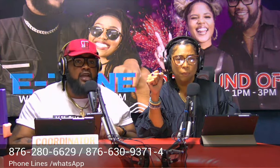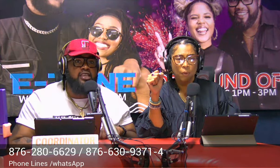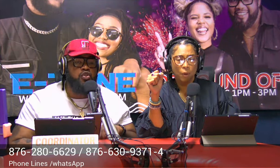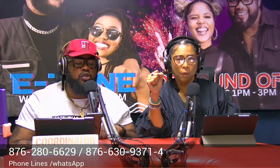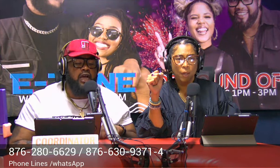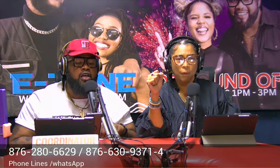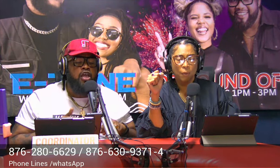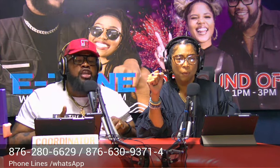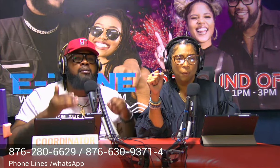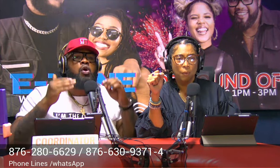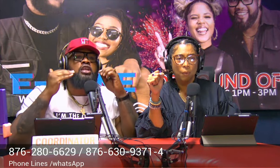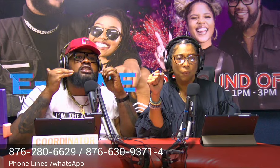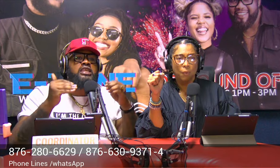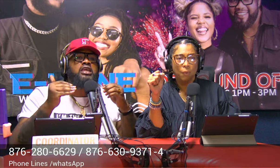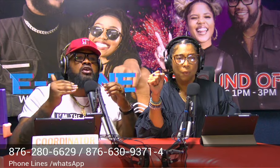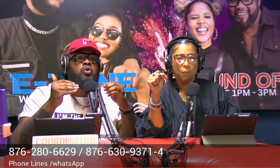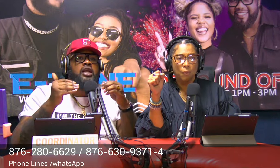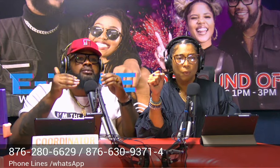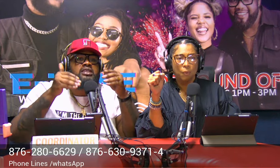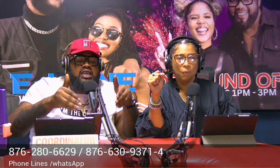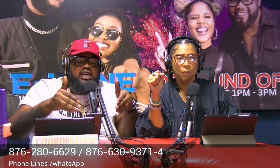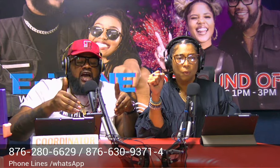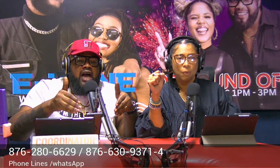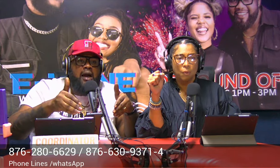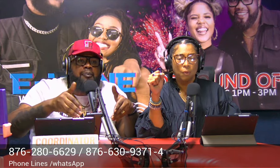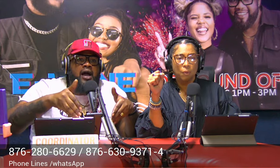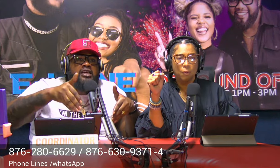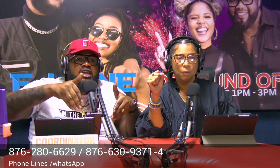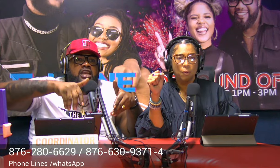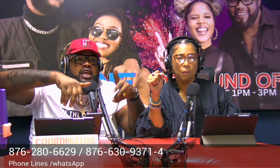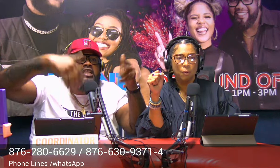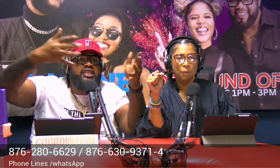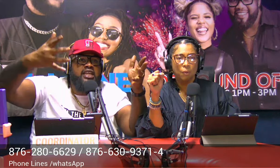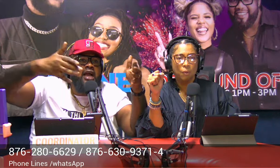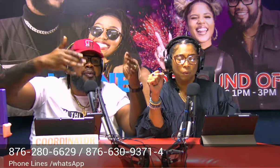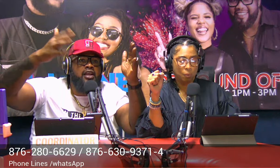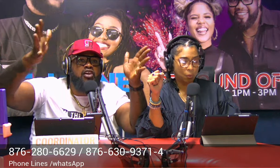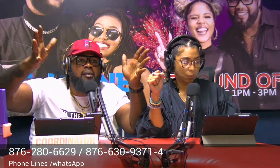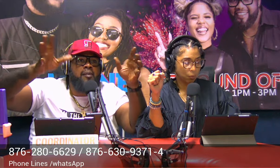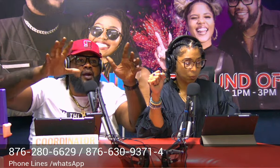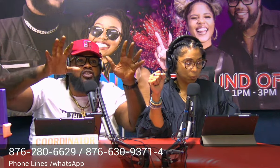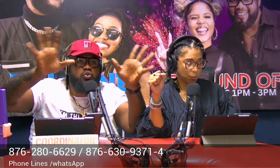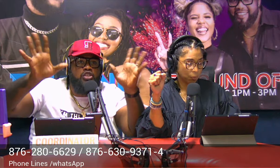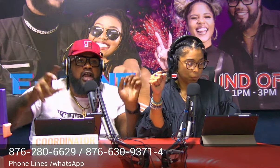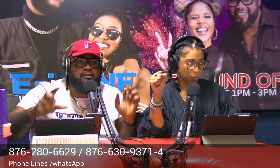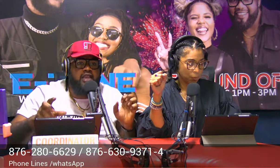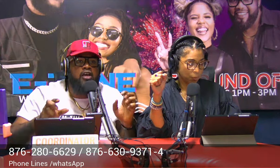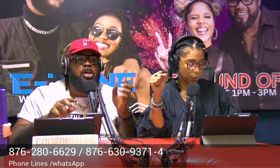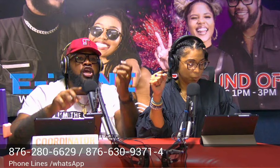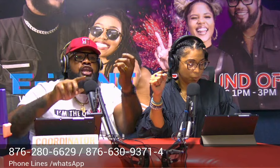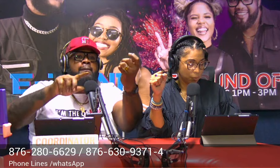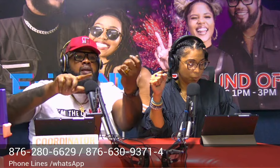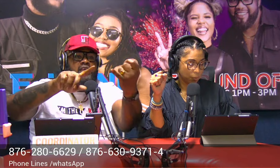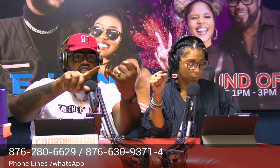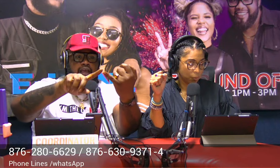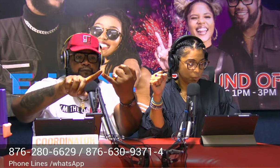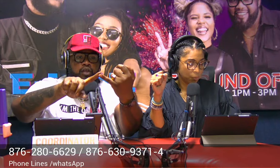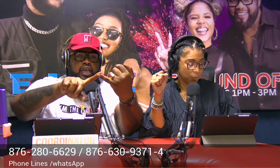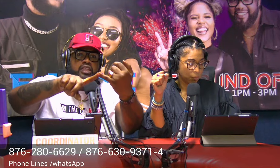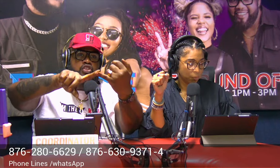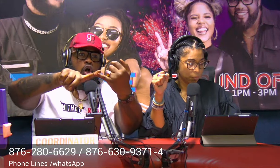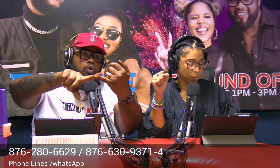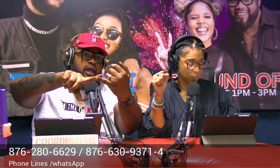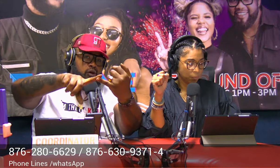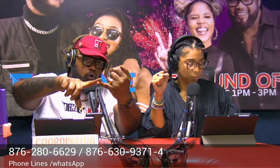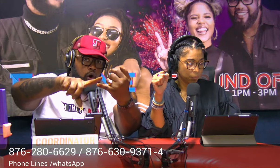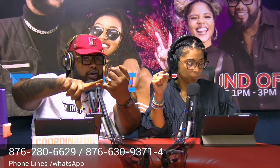them nowadays youth ya. Them only see what them see upon the internet or upon the grammar upon the social media. Them believe say